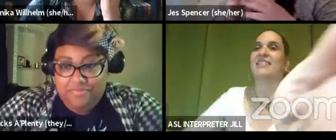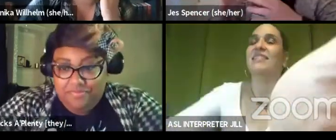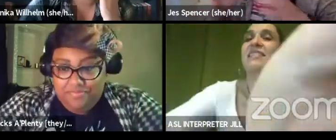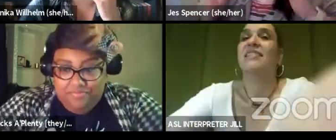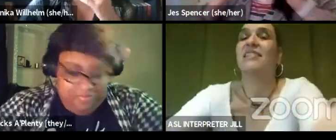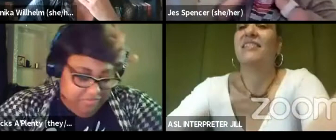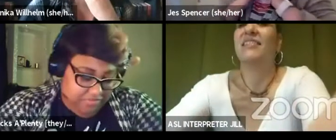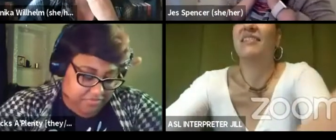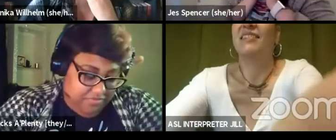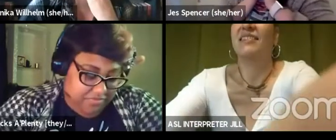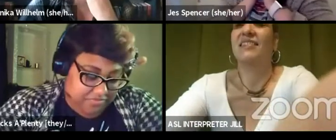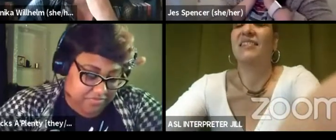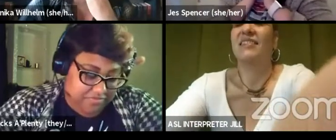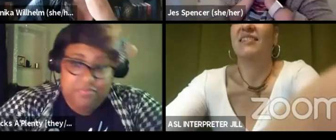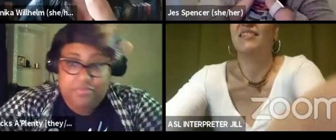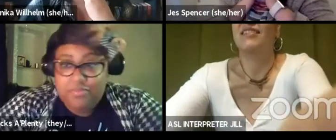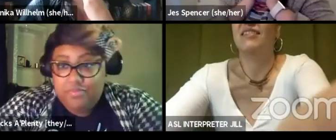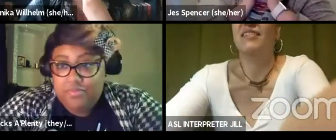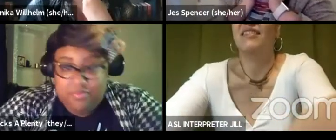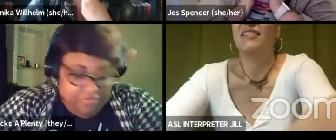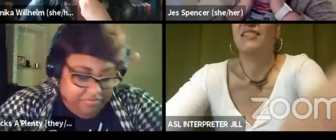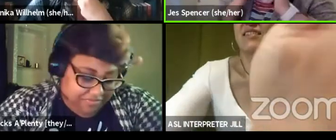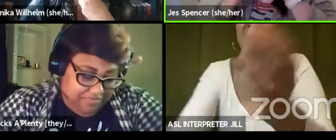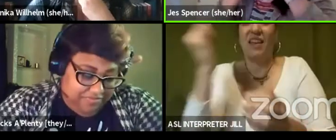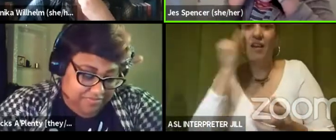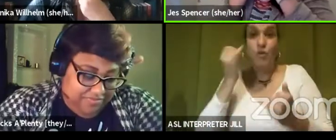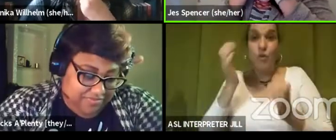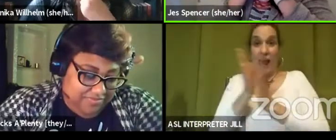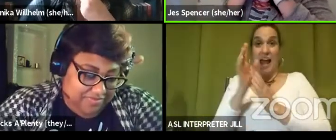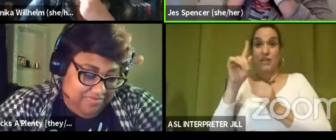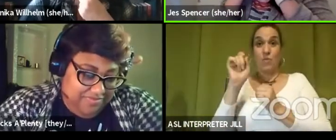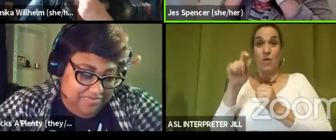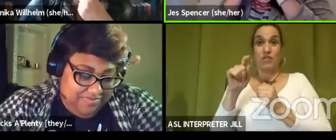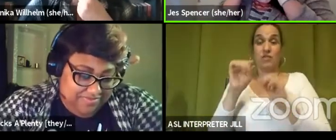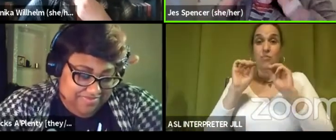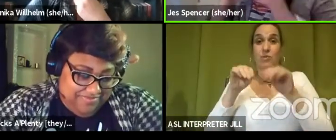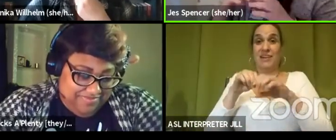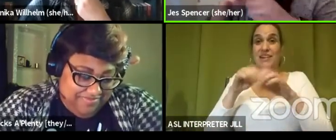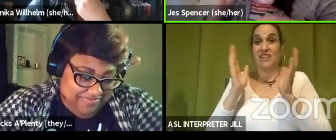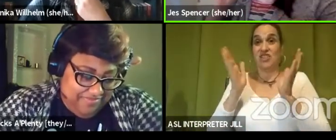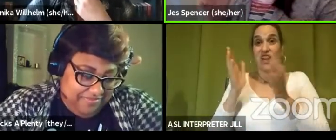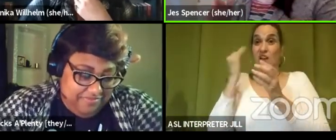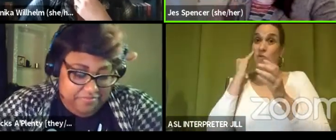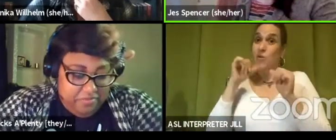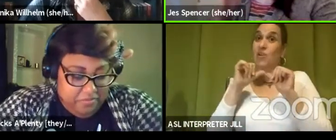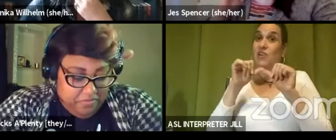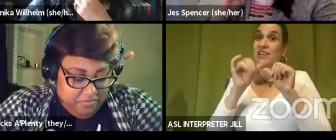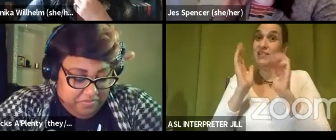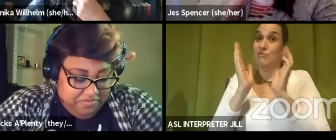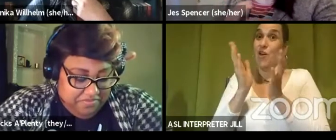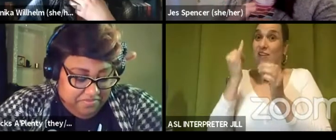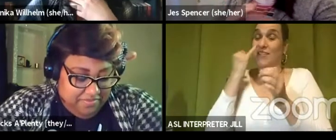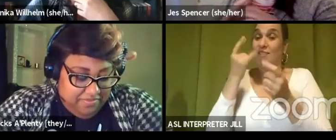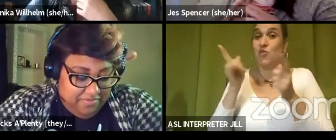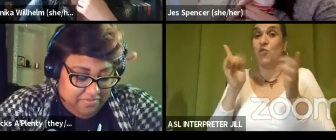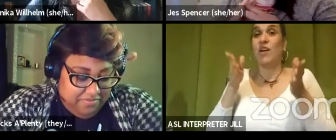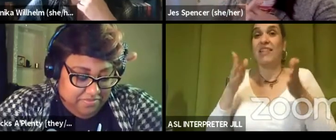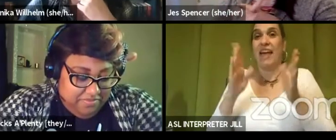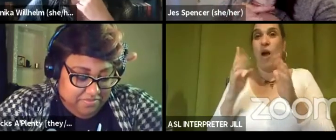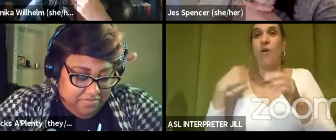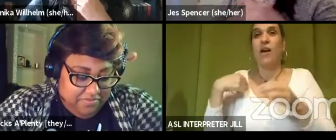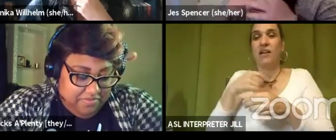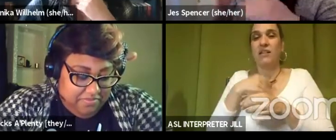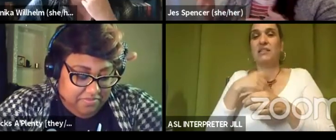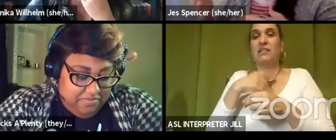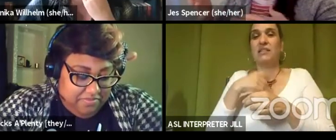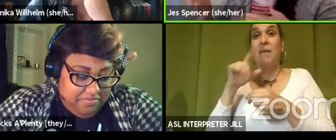questions, like, put them in the chat, but we'll keep talking if you let us. Parent Artist Advocacy League PAL teaches